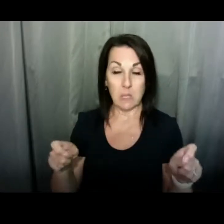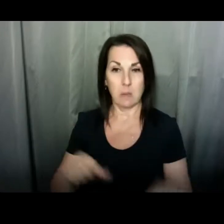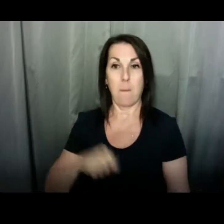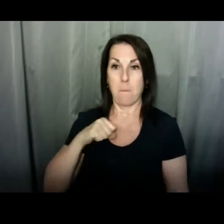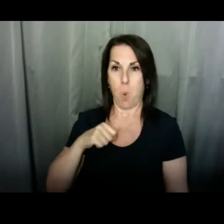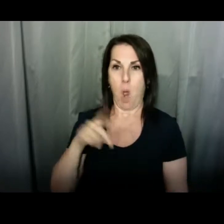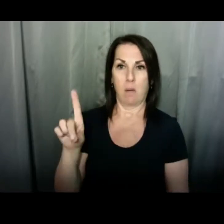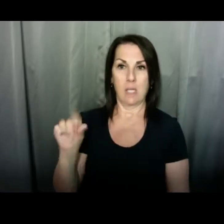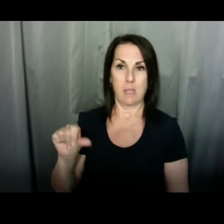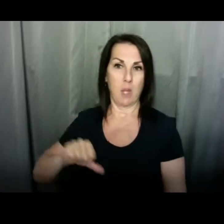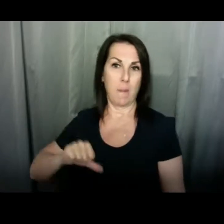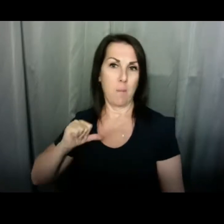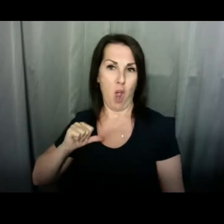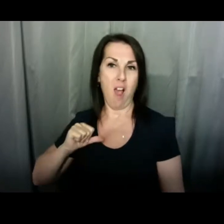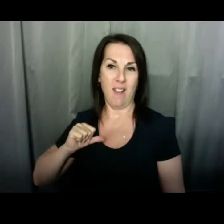Pride.